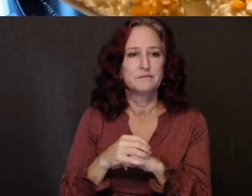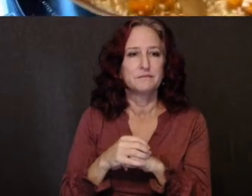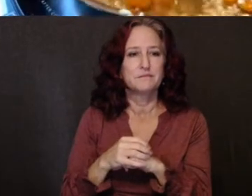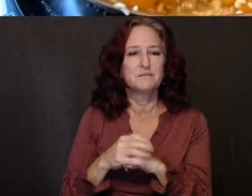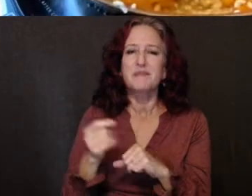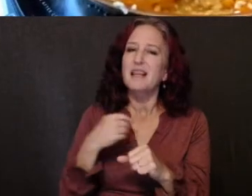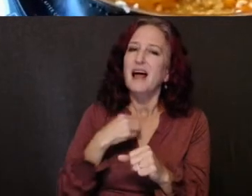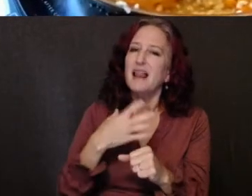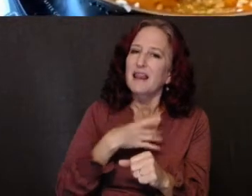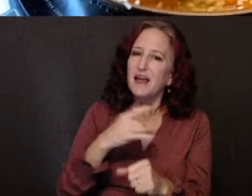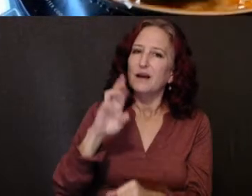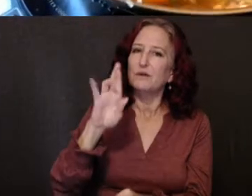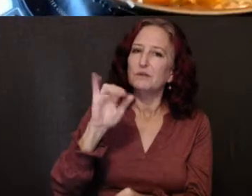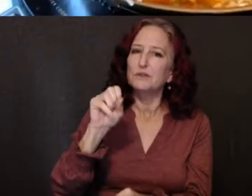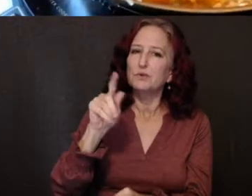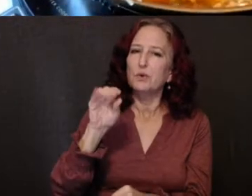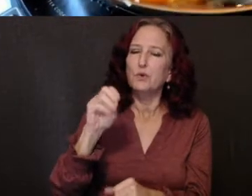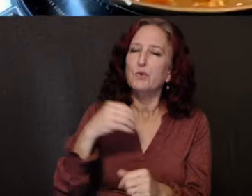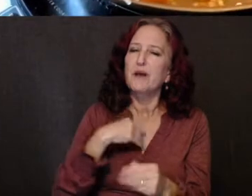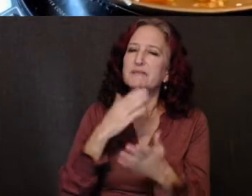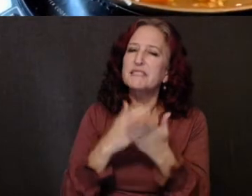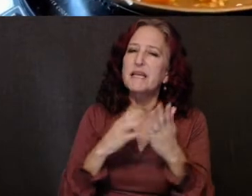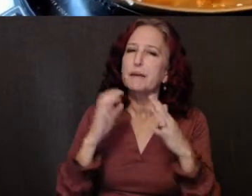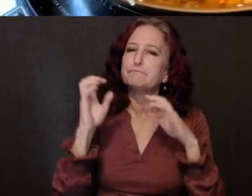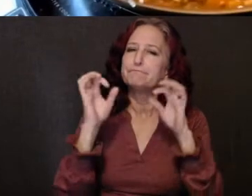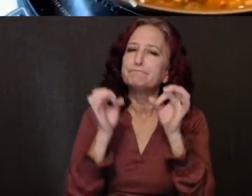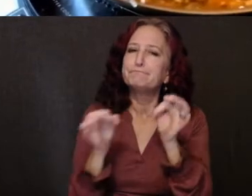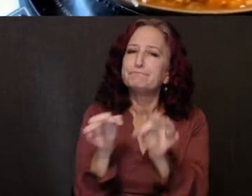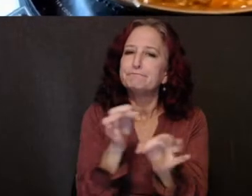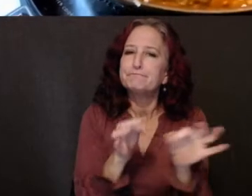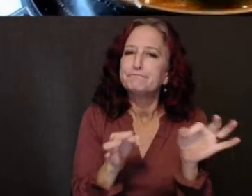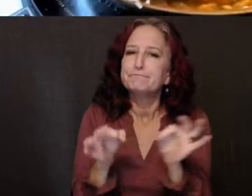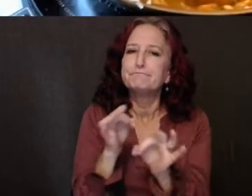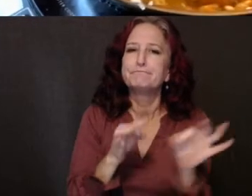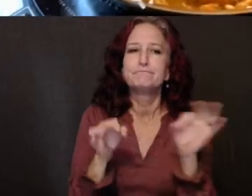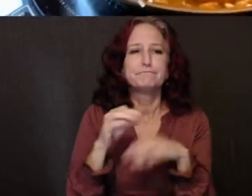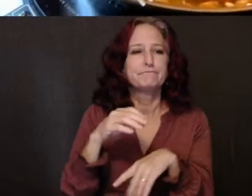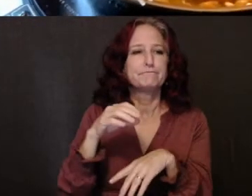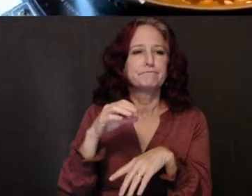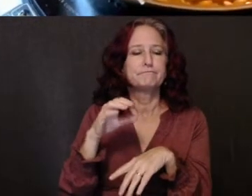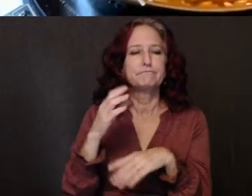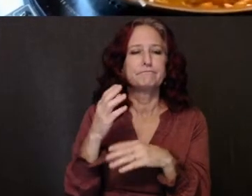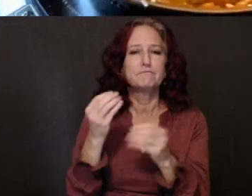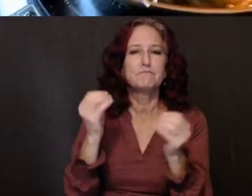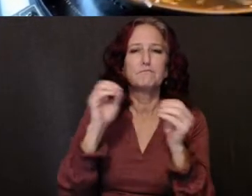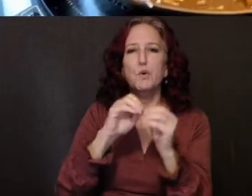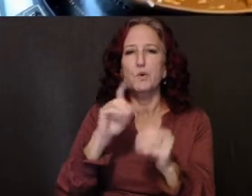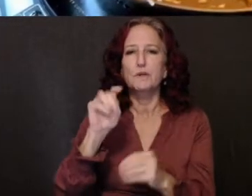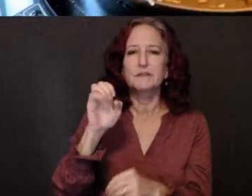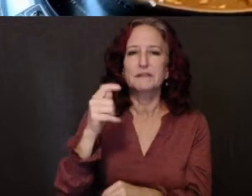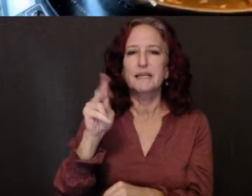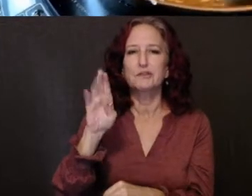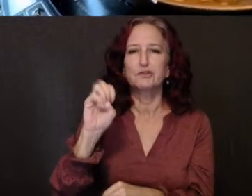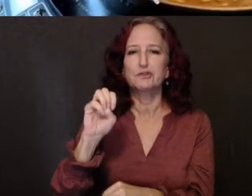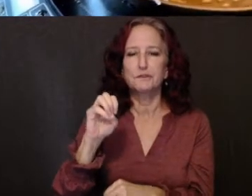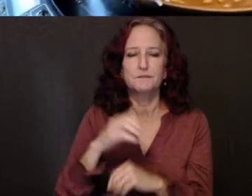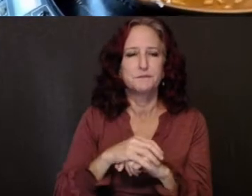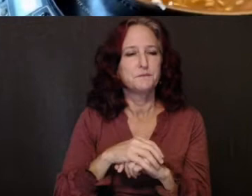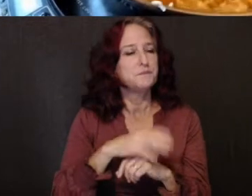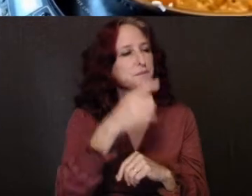lid thing with the other pumpkin, and it cooks really fast. So, but usually I like it even to be a little